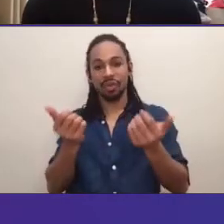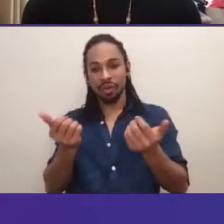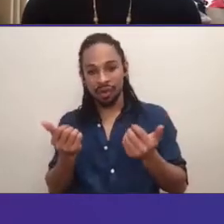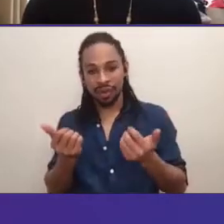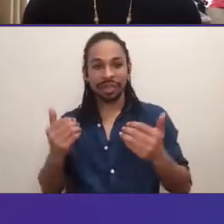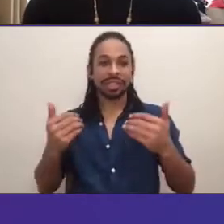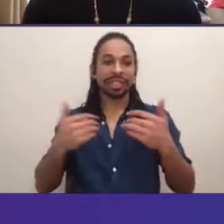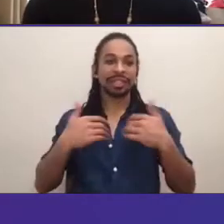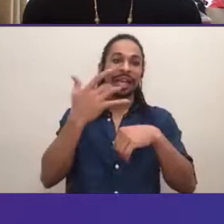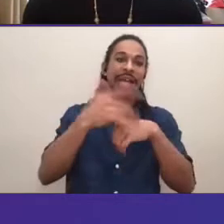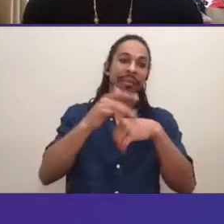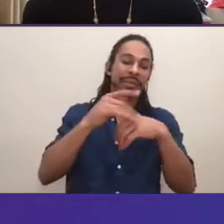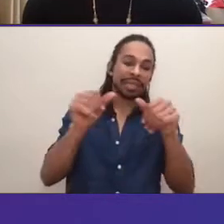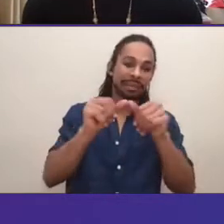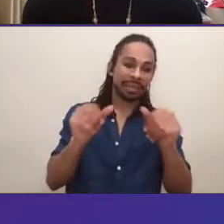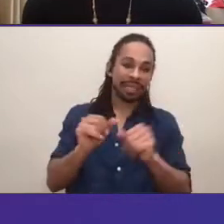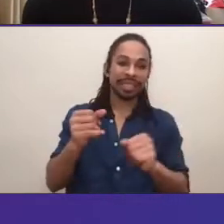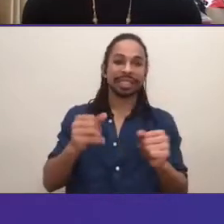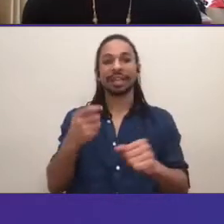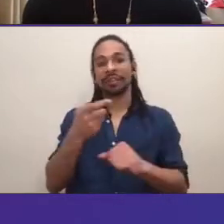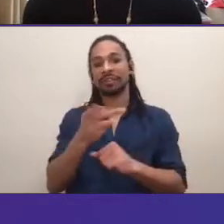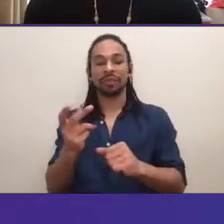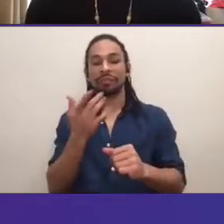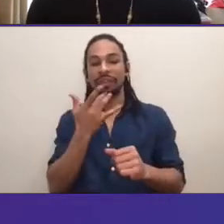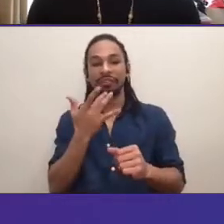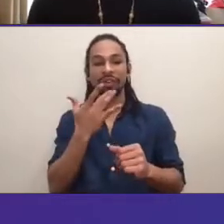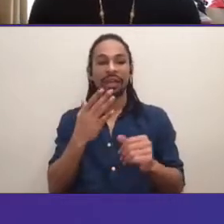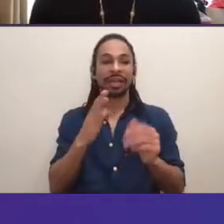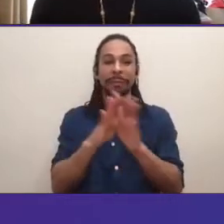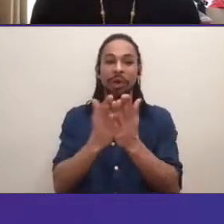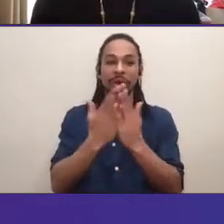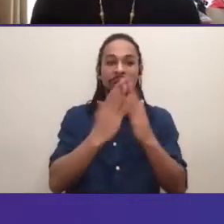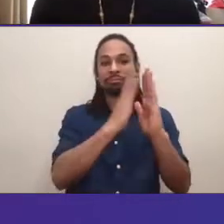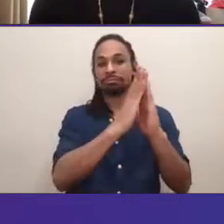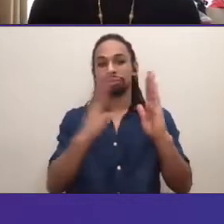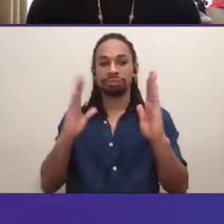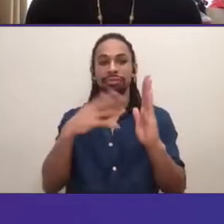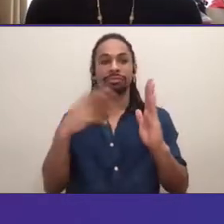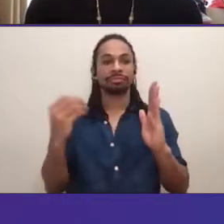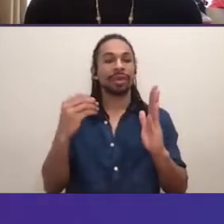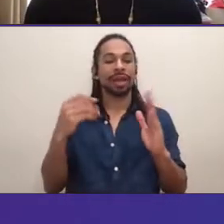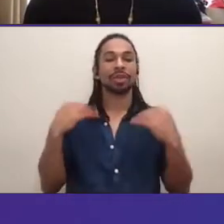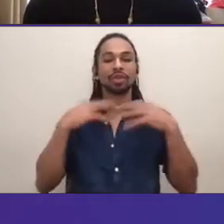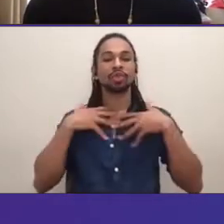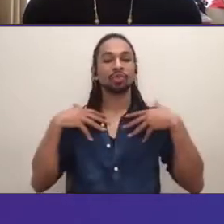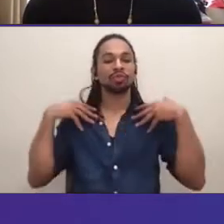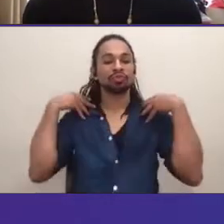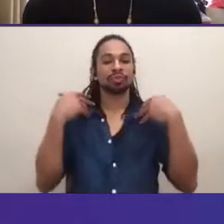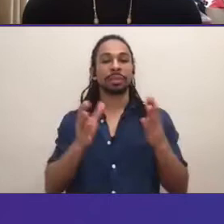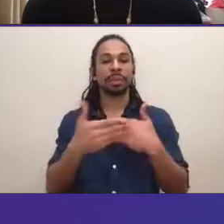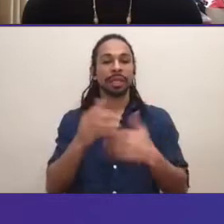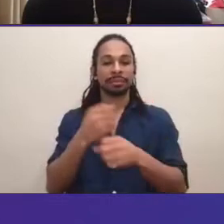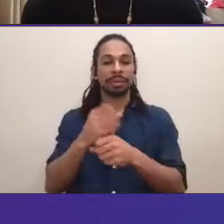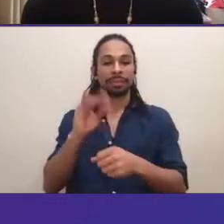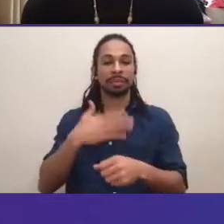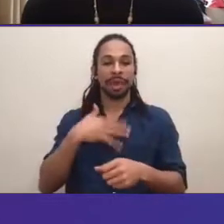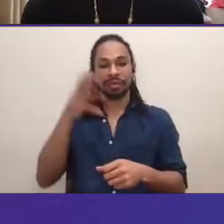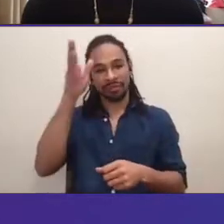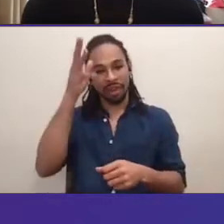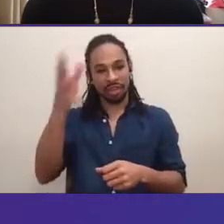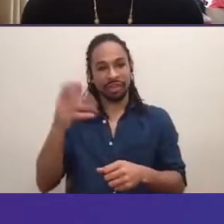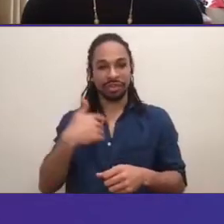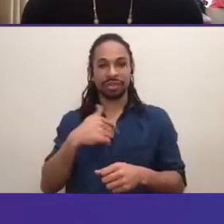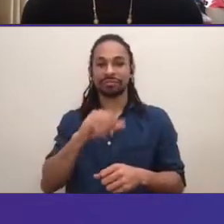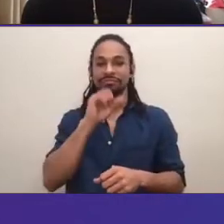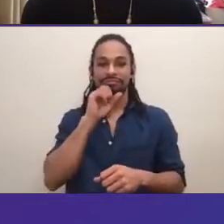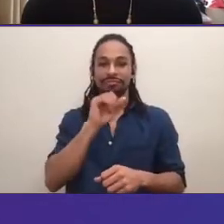some empty spaces, and a few favorite books, and a jewelry box that was made by my grandfather that I love and like to